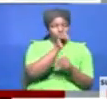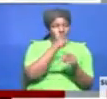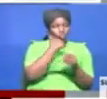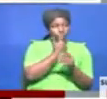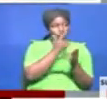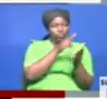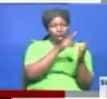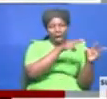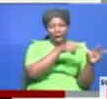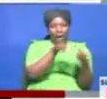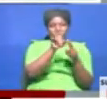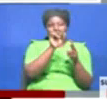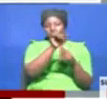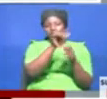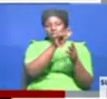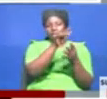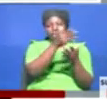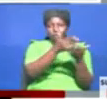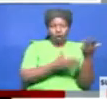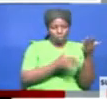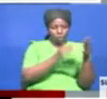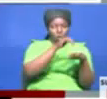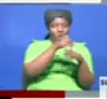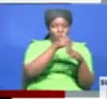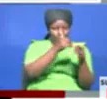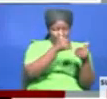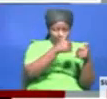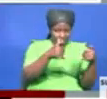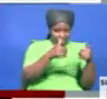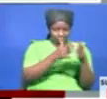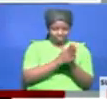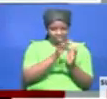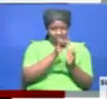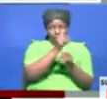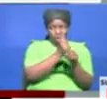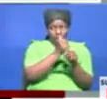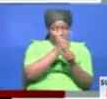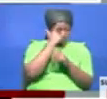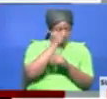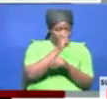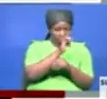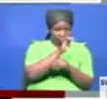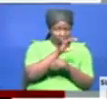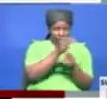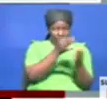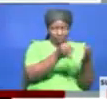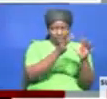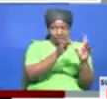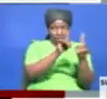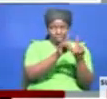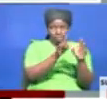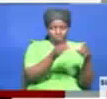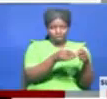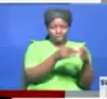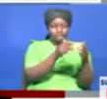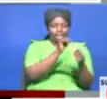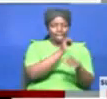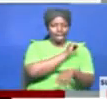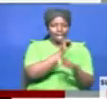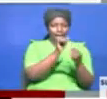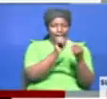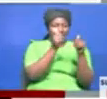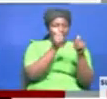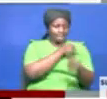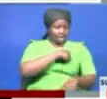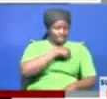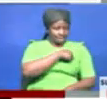particular forms online? That was the work of the IEBC officials, and the party agents were required to sign upon, or